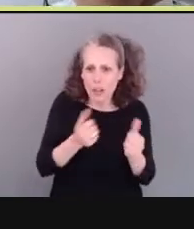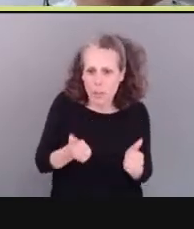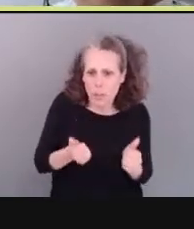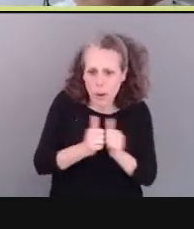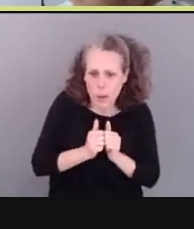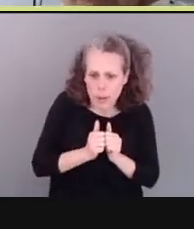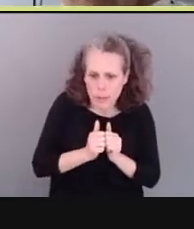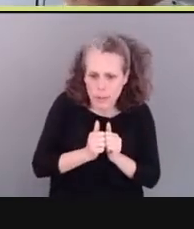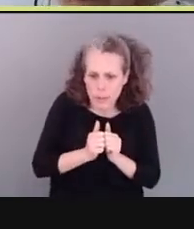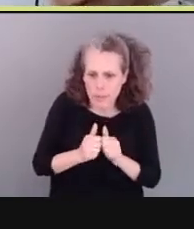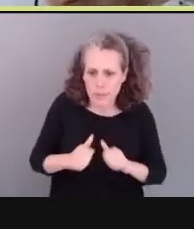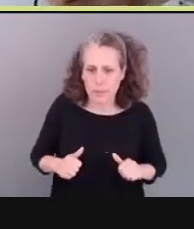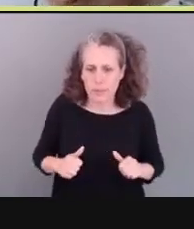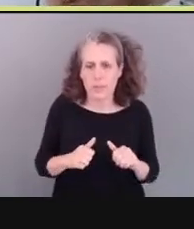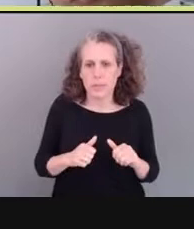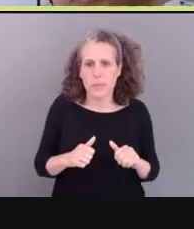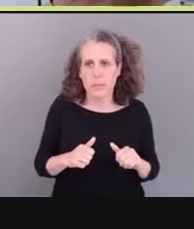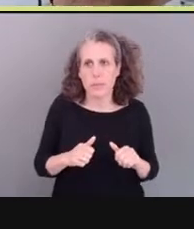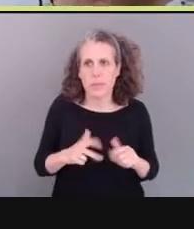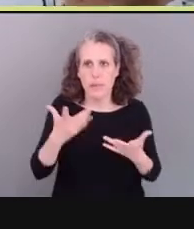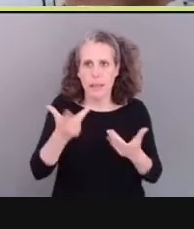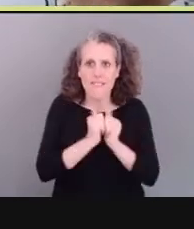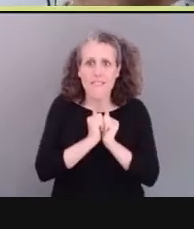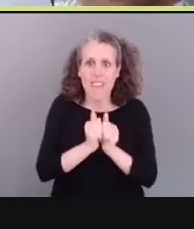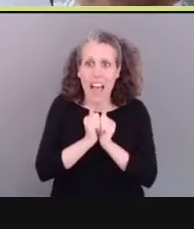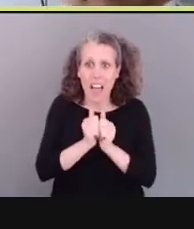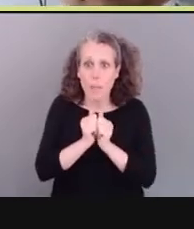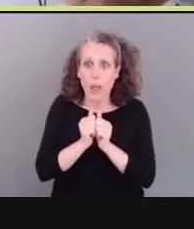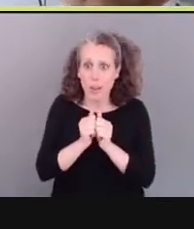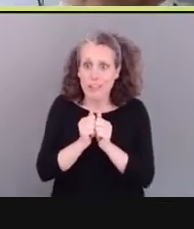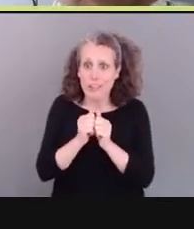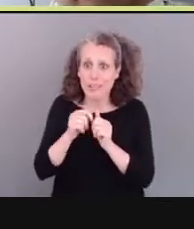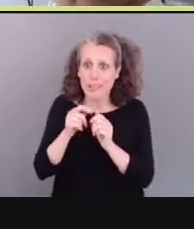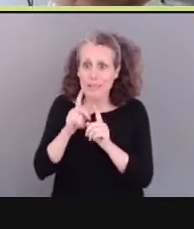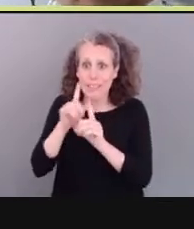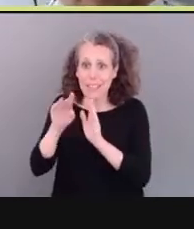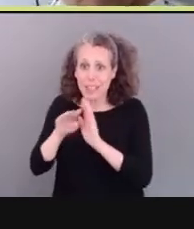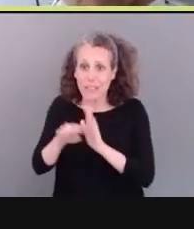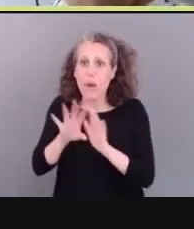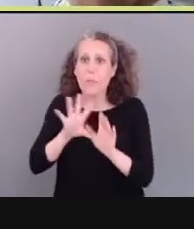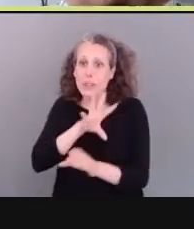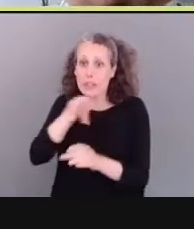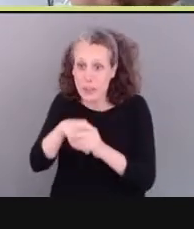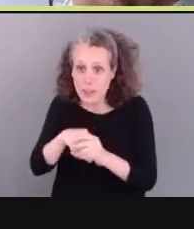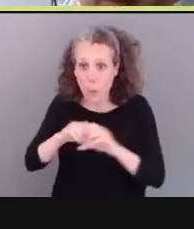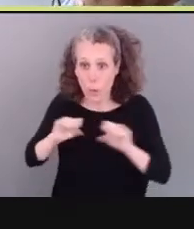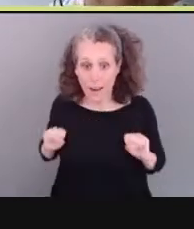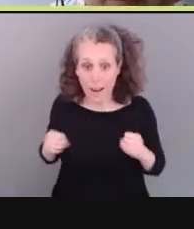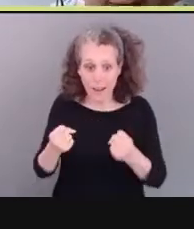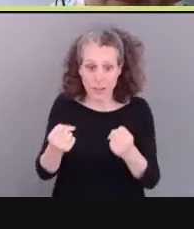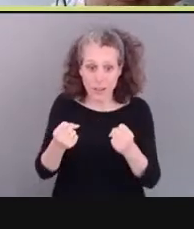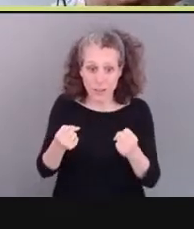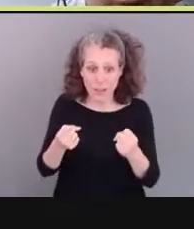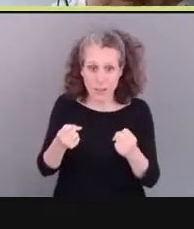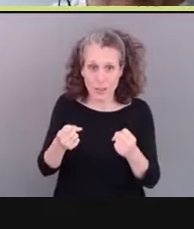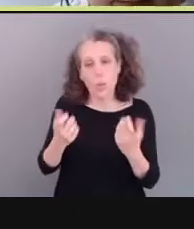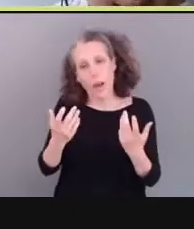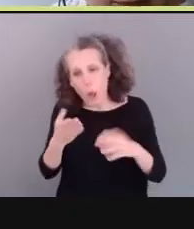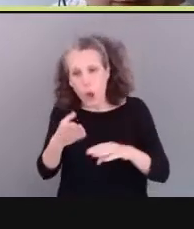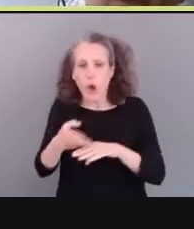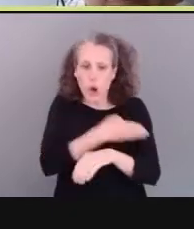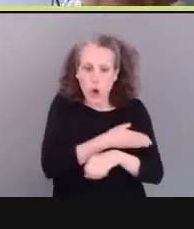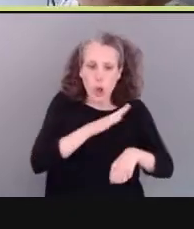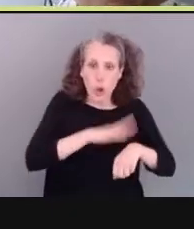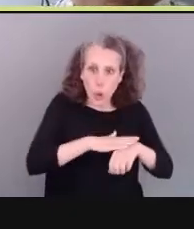is a valuable initiative to scale up anticipatory action and early warning,